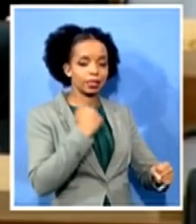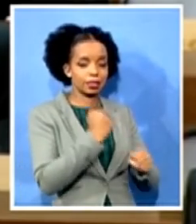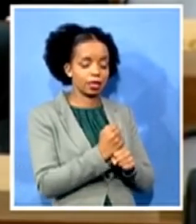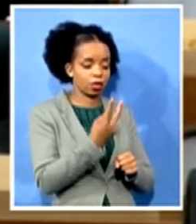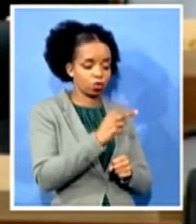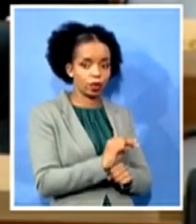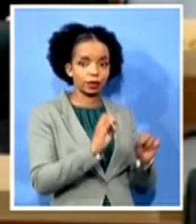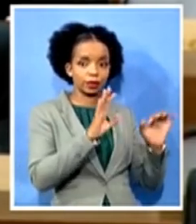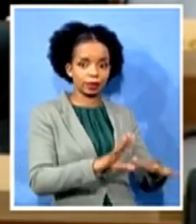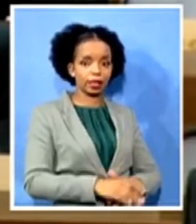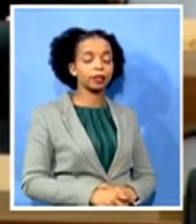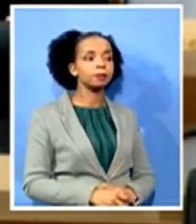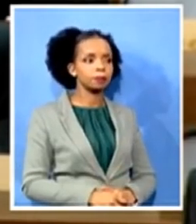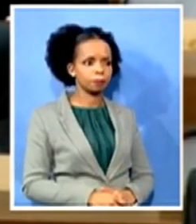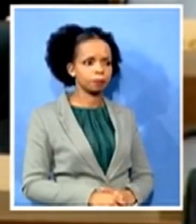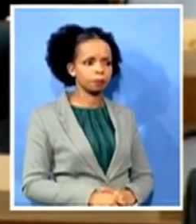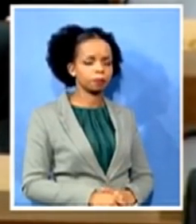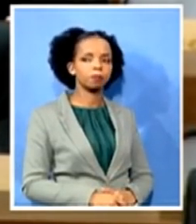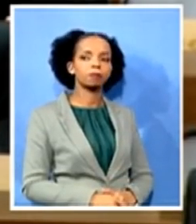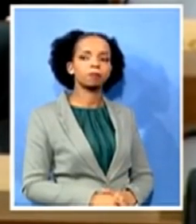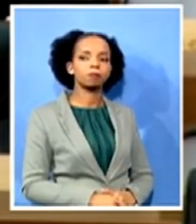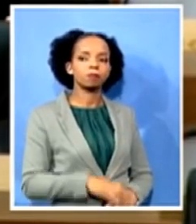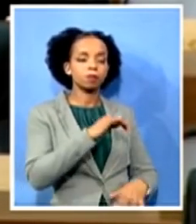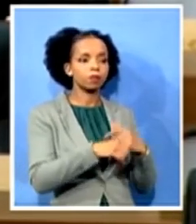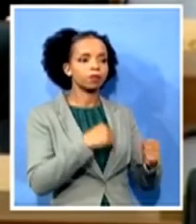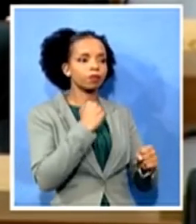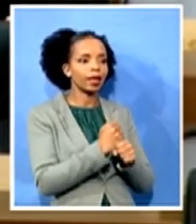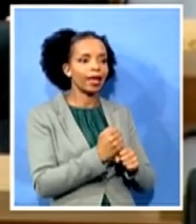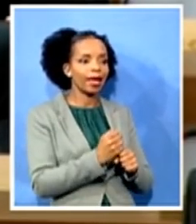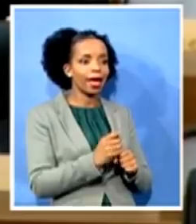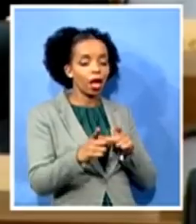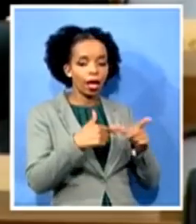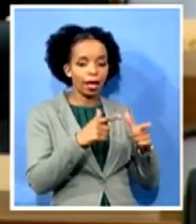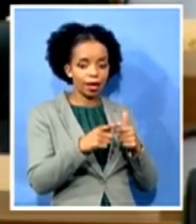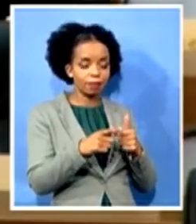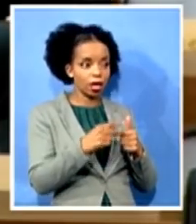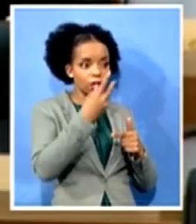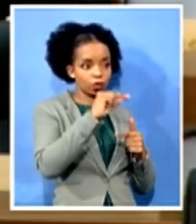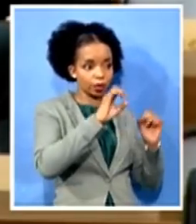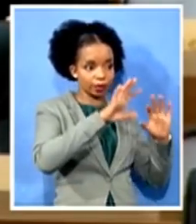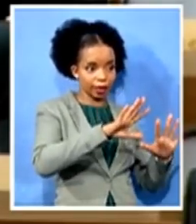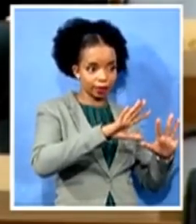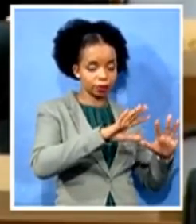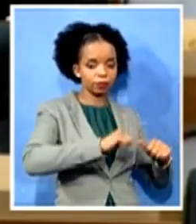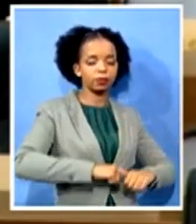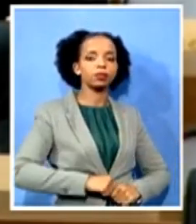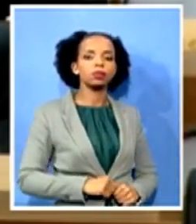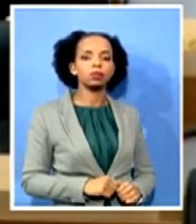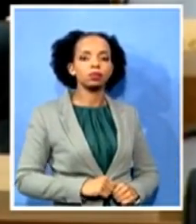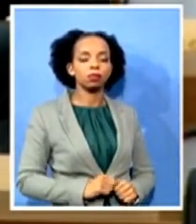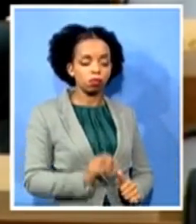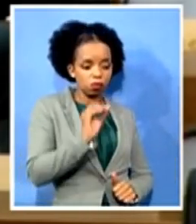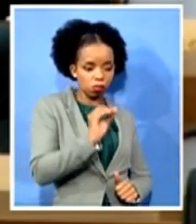2010, a lawful public procurement process was embarked upon by the department in order